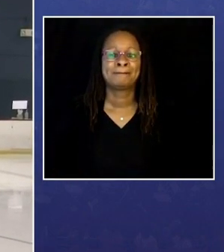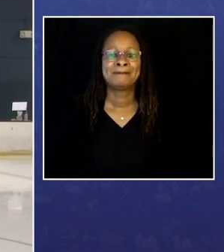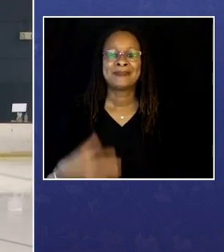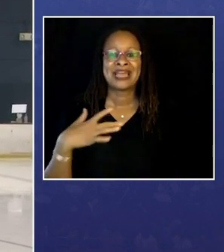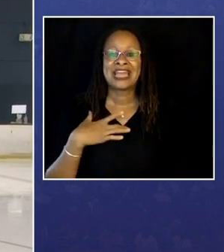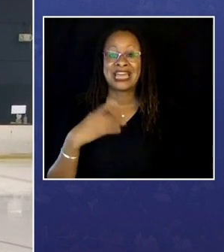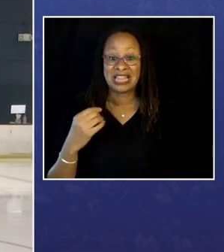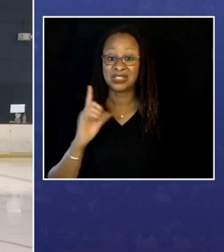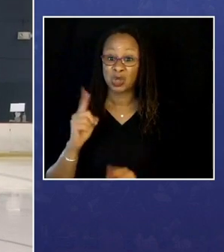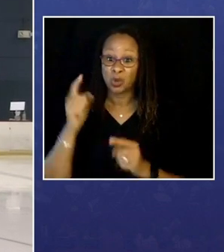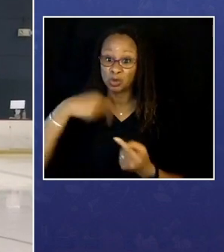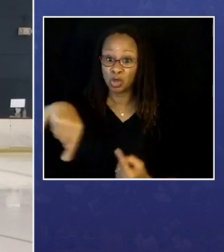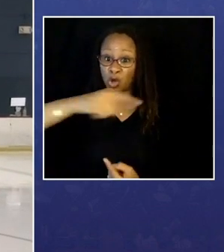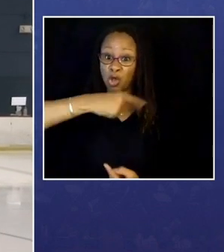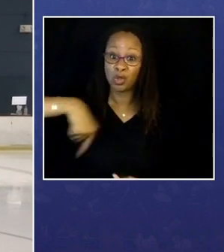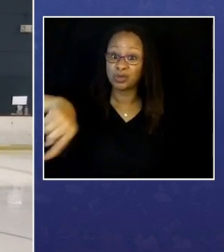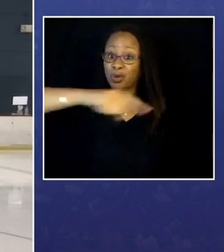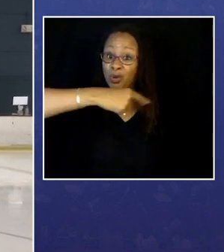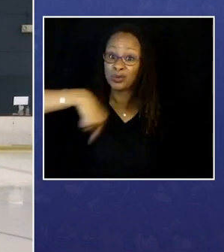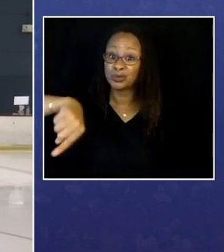He likes to go in circles.